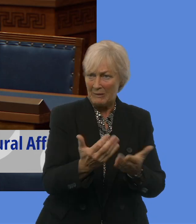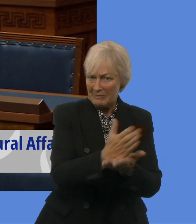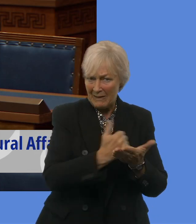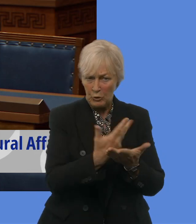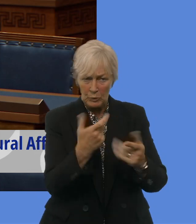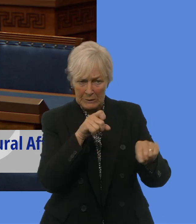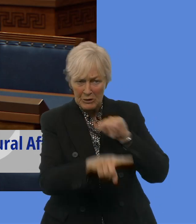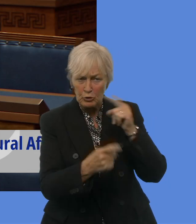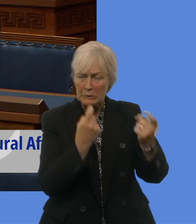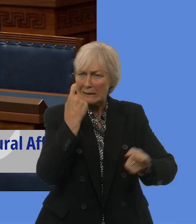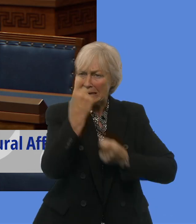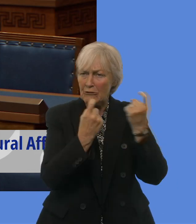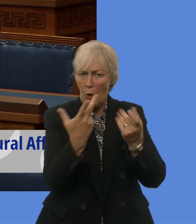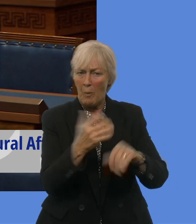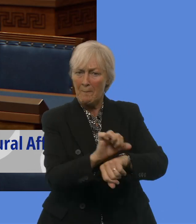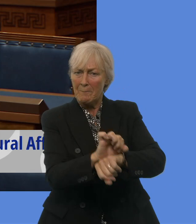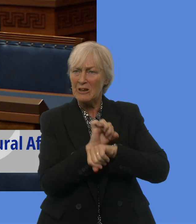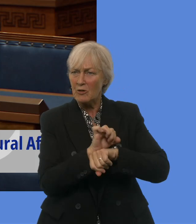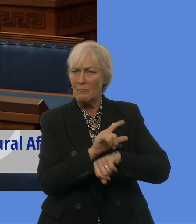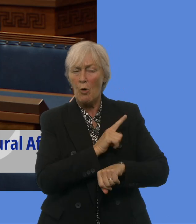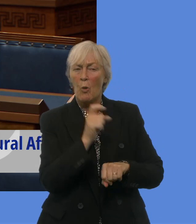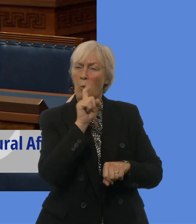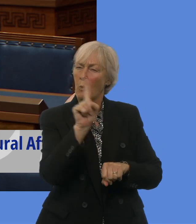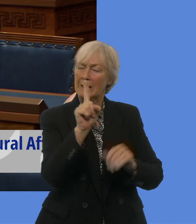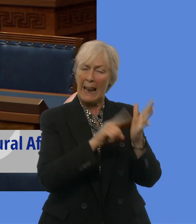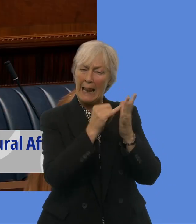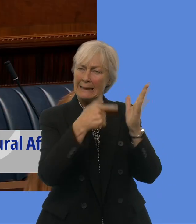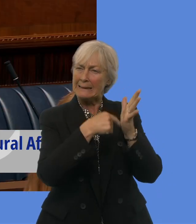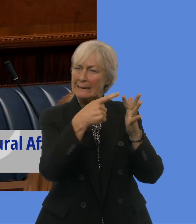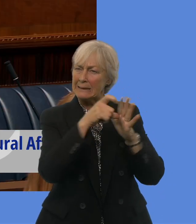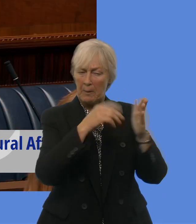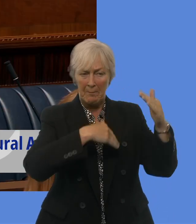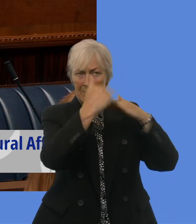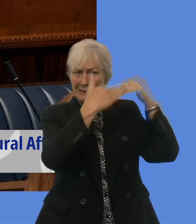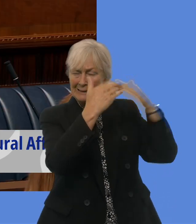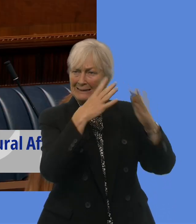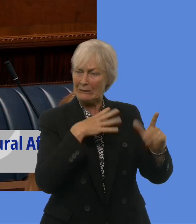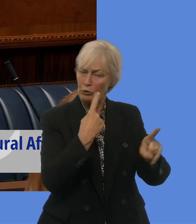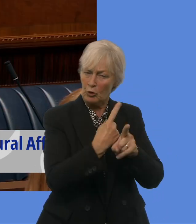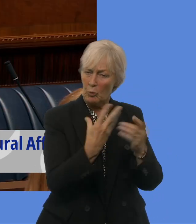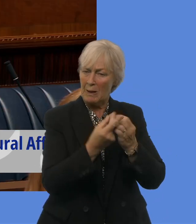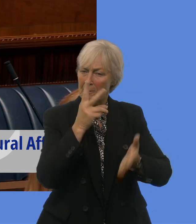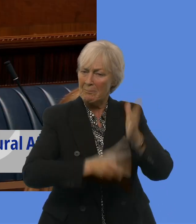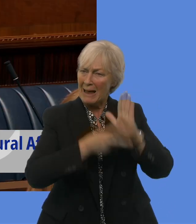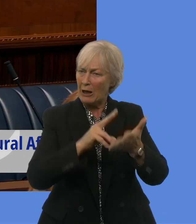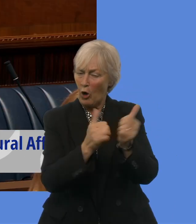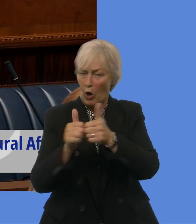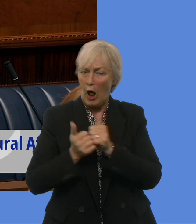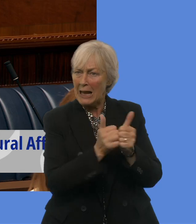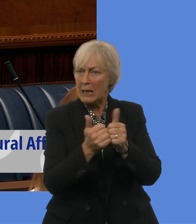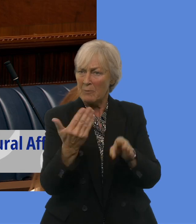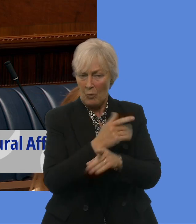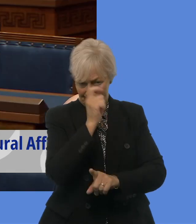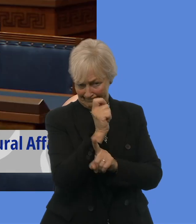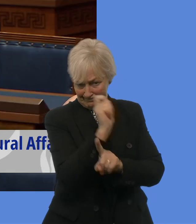special consideration or protection afforded to listed buildings and no requirement to consult with planning colleagues prior to issuing of